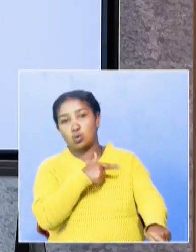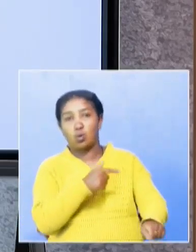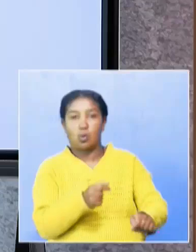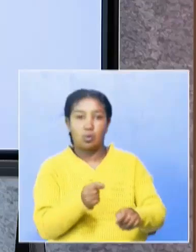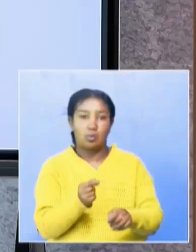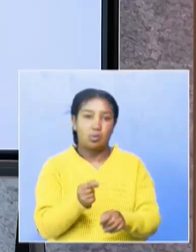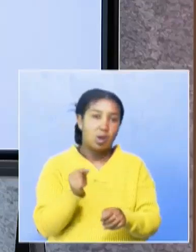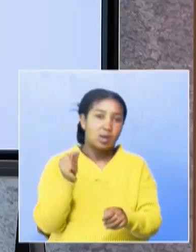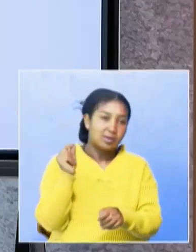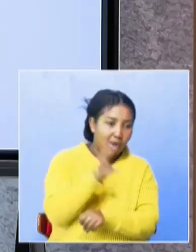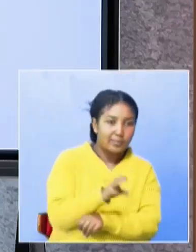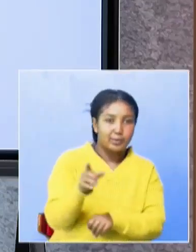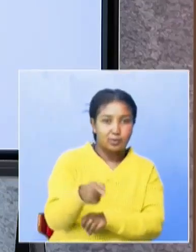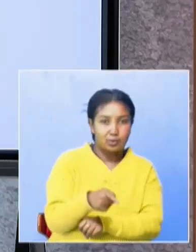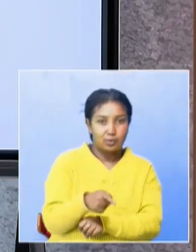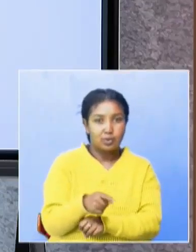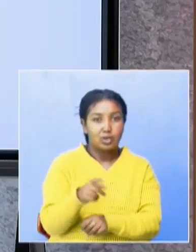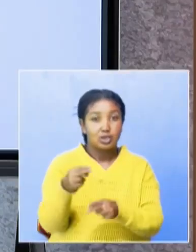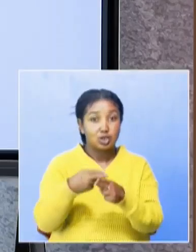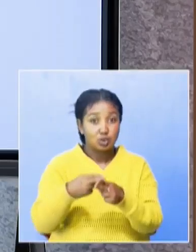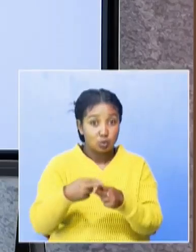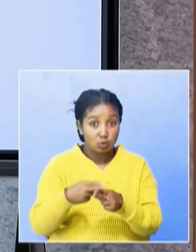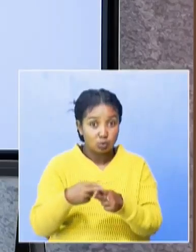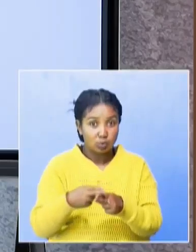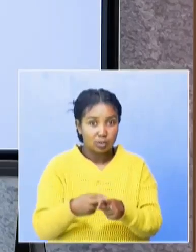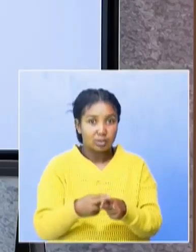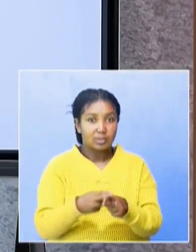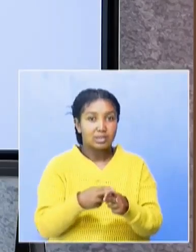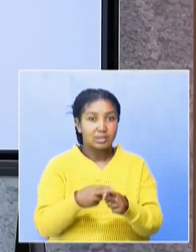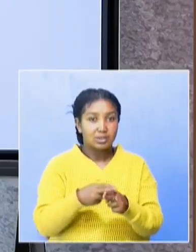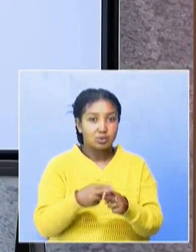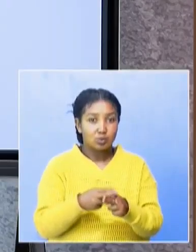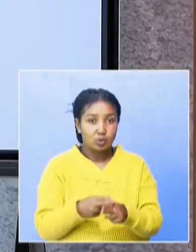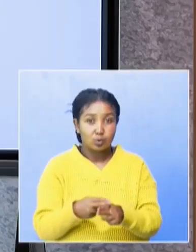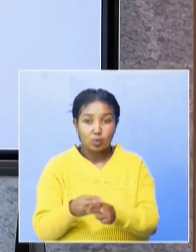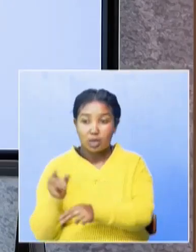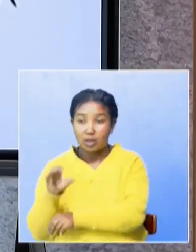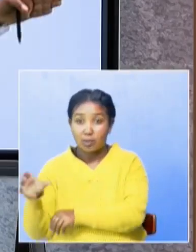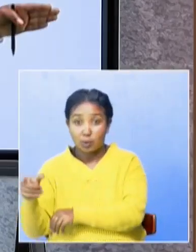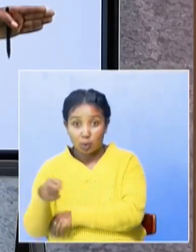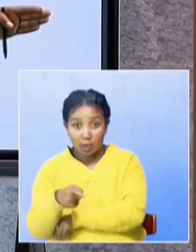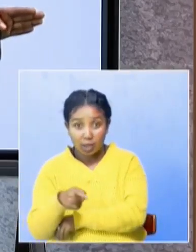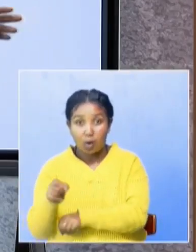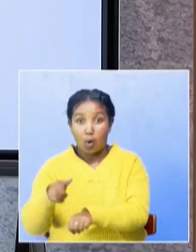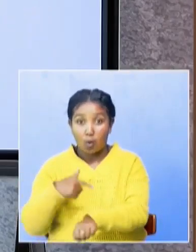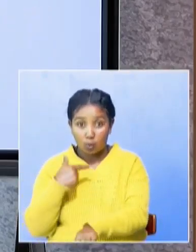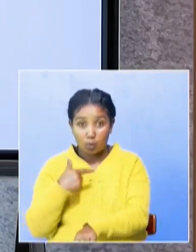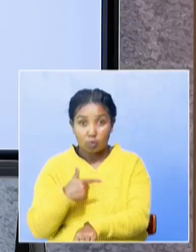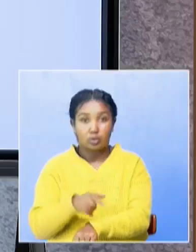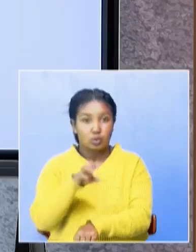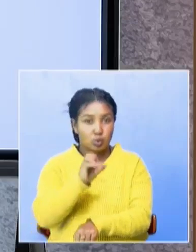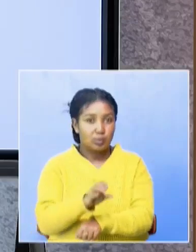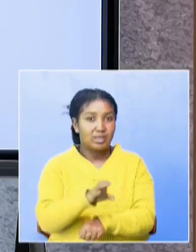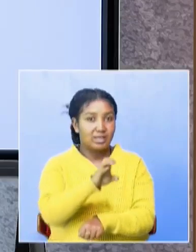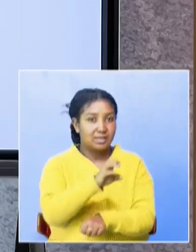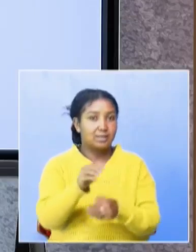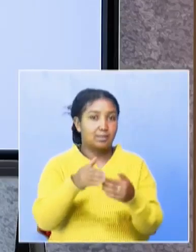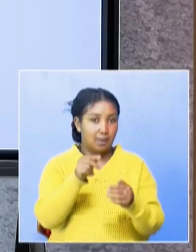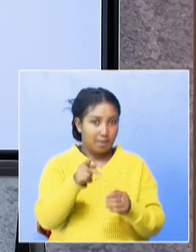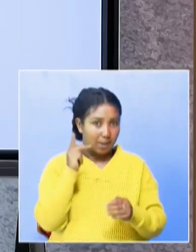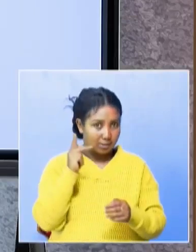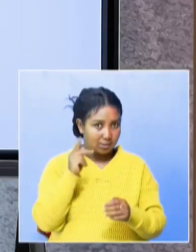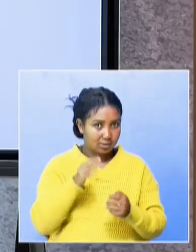by another action. The short action which interrupted the long action should be written in simple